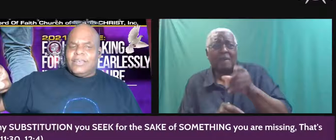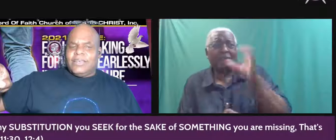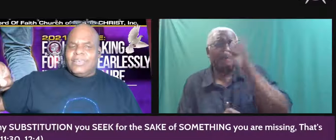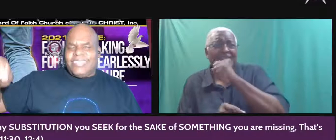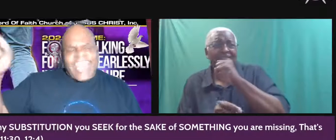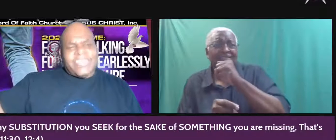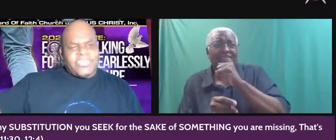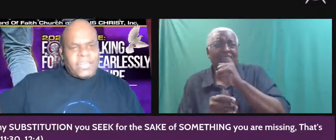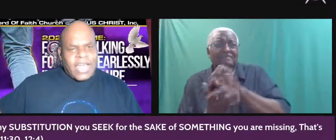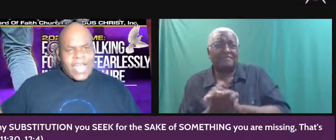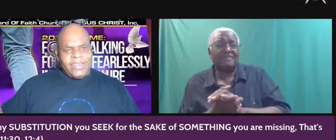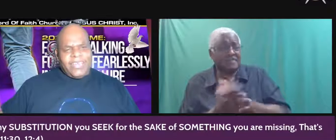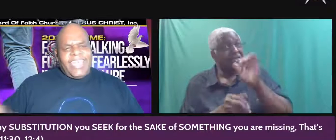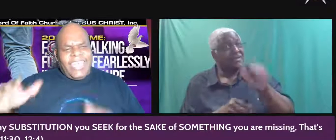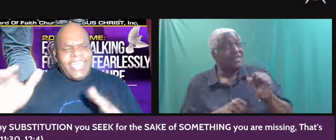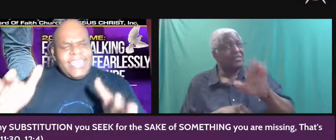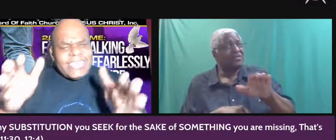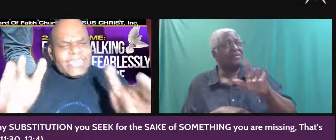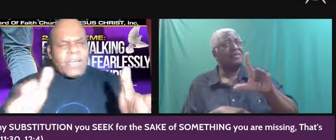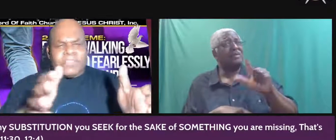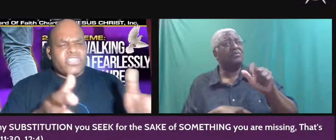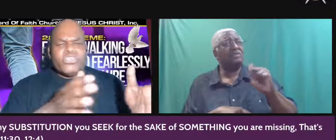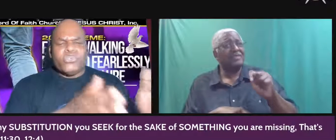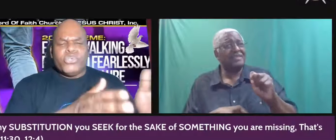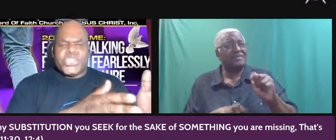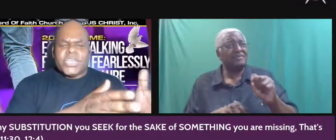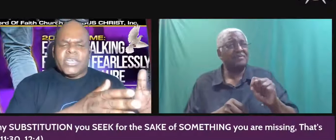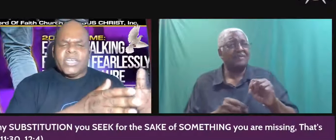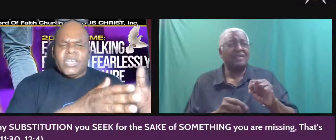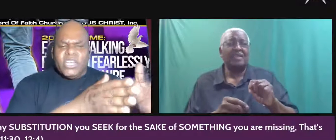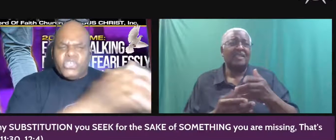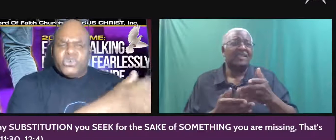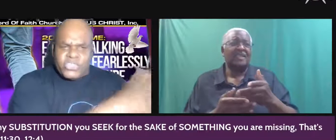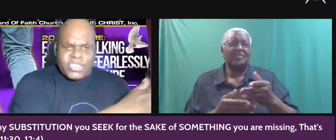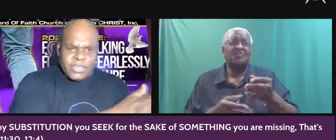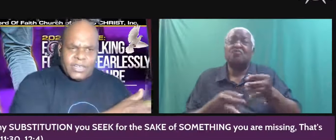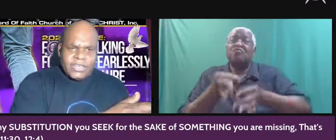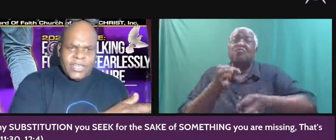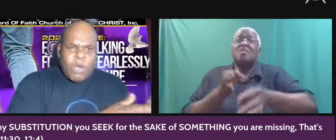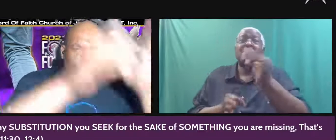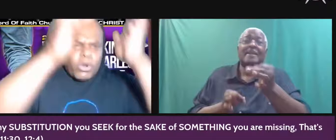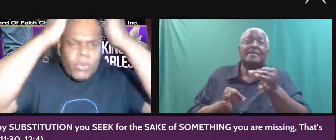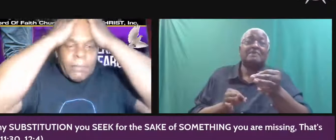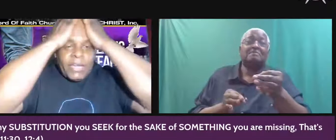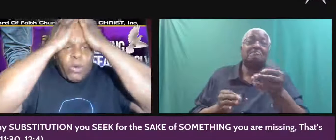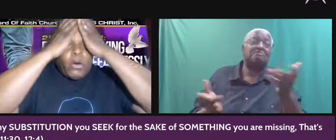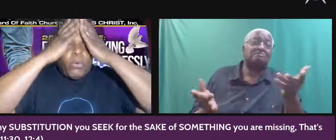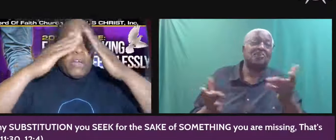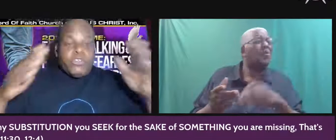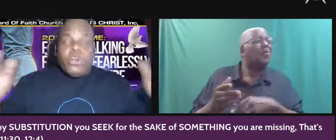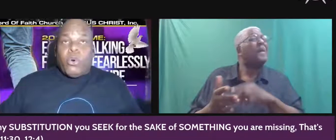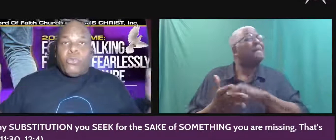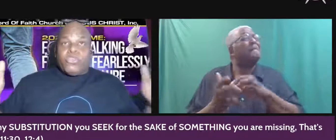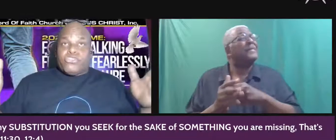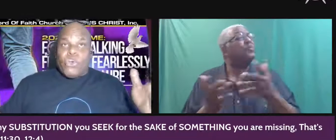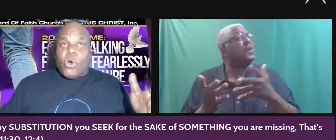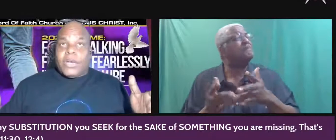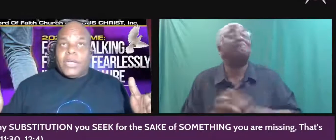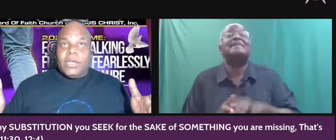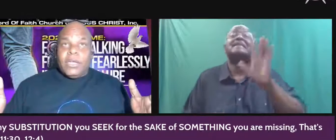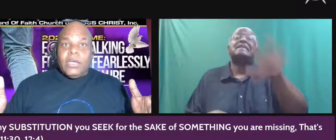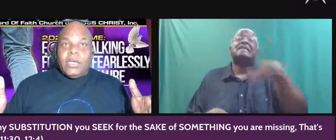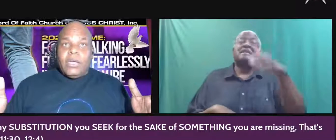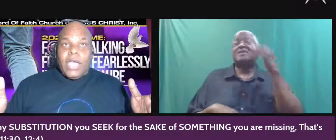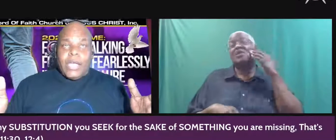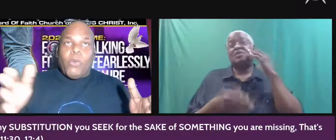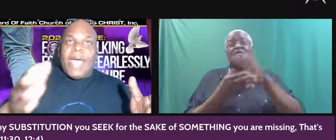missing, that's your lot. Any substitution you seek. What do I mean? Well, if you know the